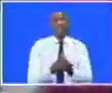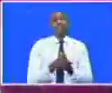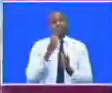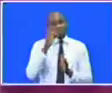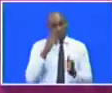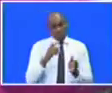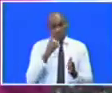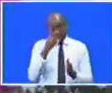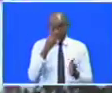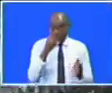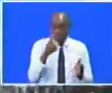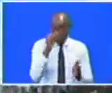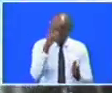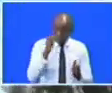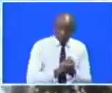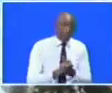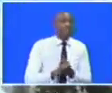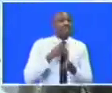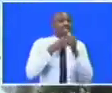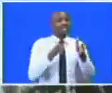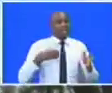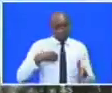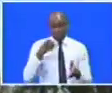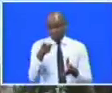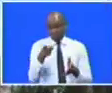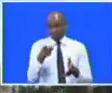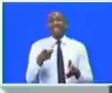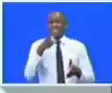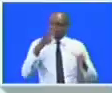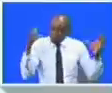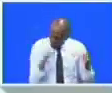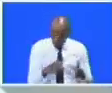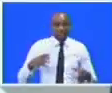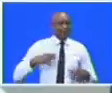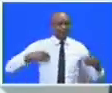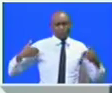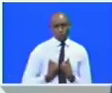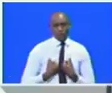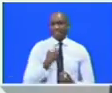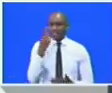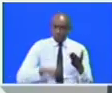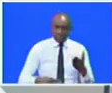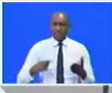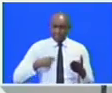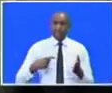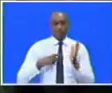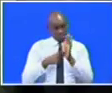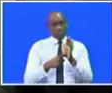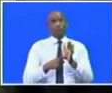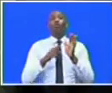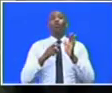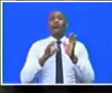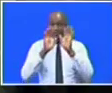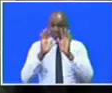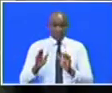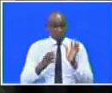leader Awiti Bolo back on a mission. Enough was enough for this group of supporters, and they needed to make things right for their candidate.